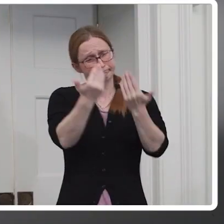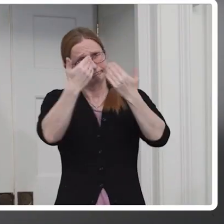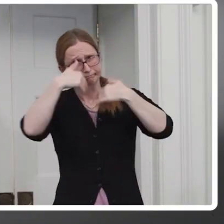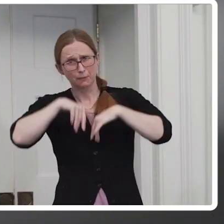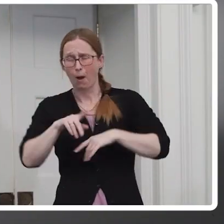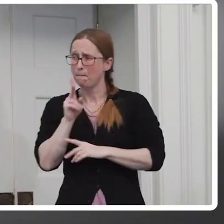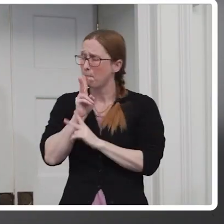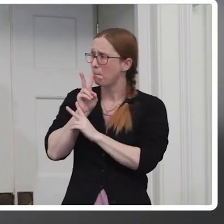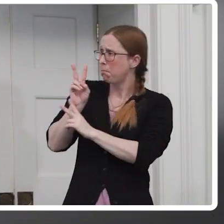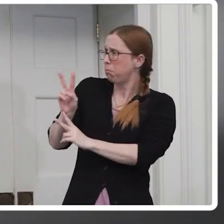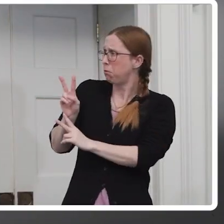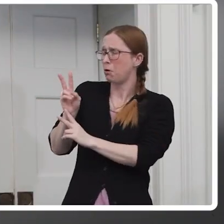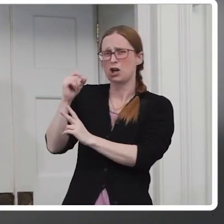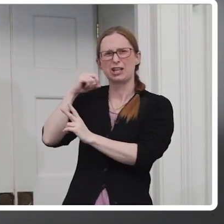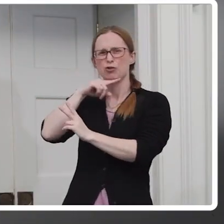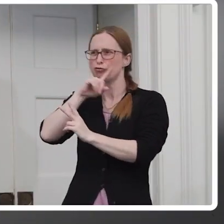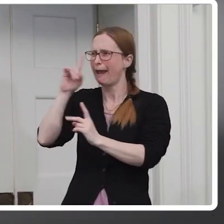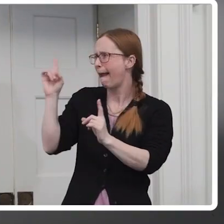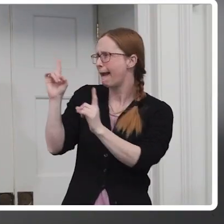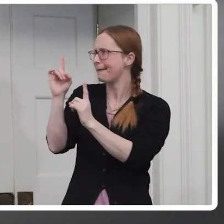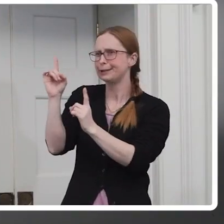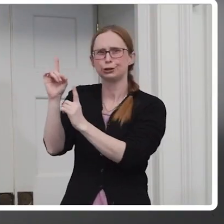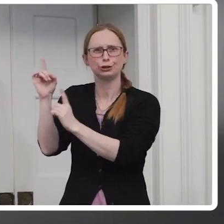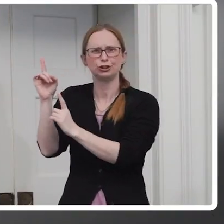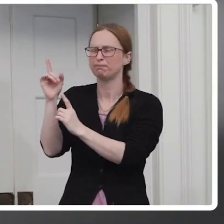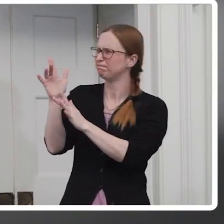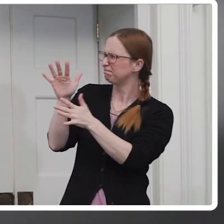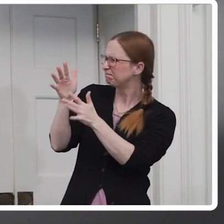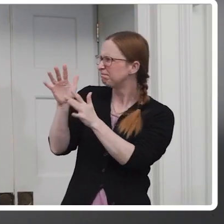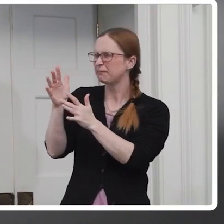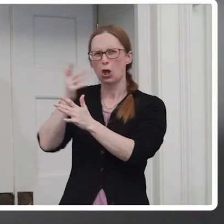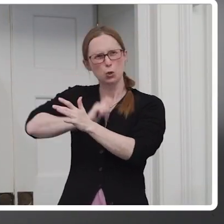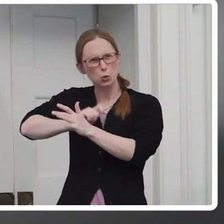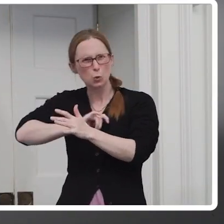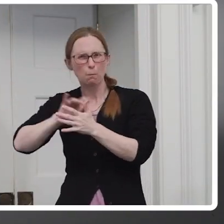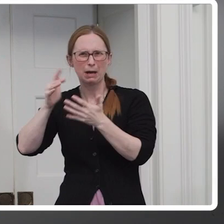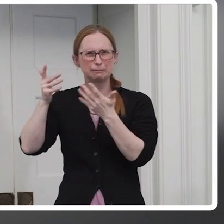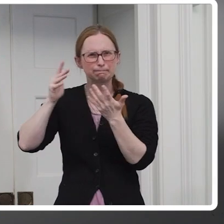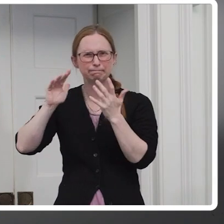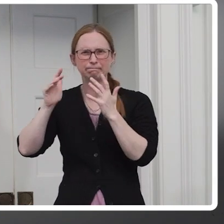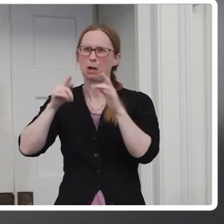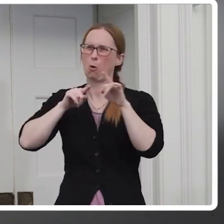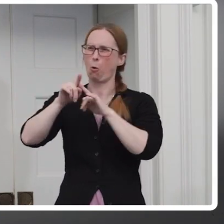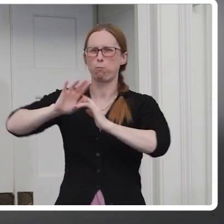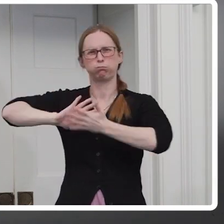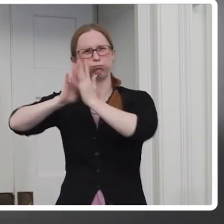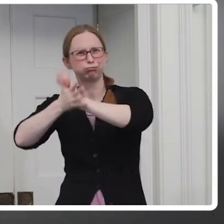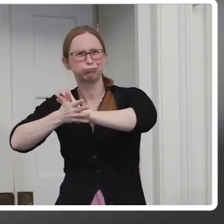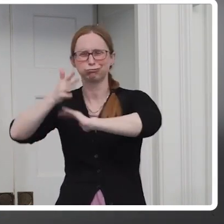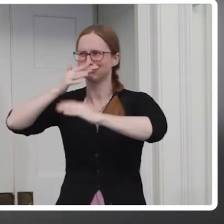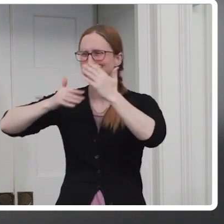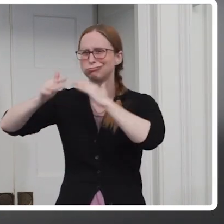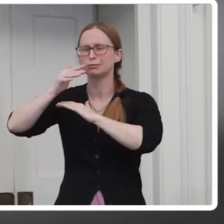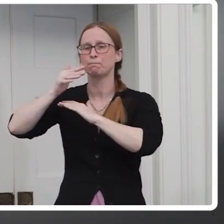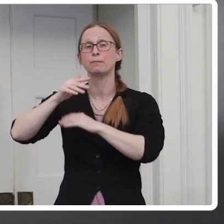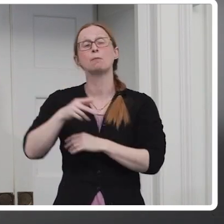invites you into her world to meet its strange inhabitants. More or less human, clearly on the way to the same anarchic